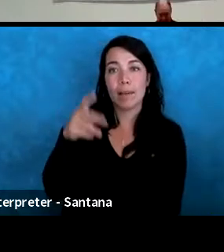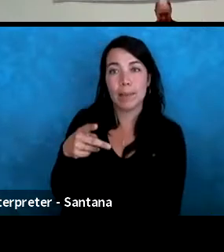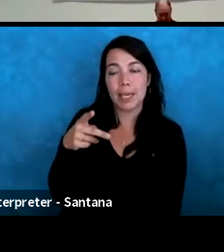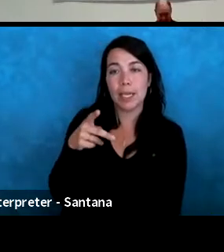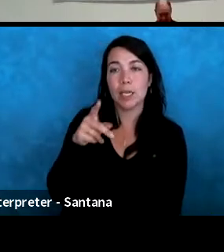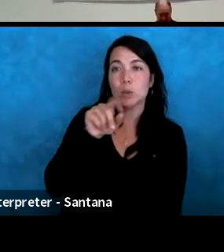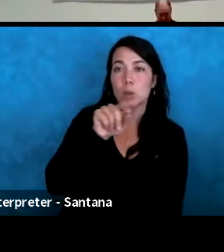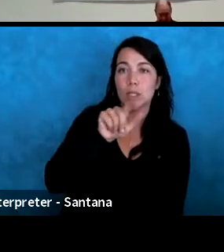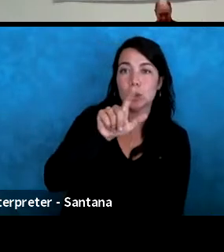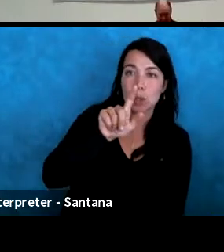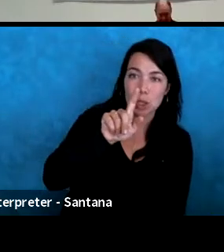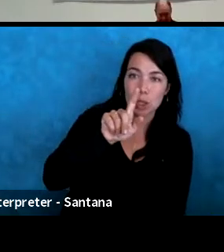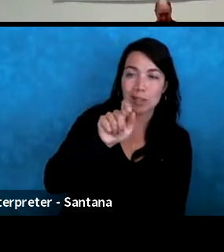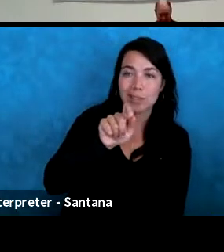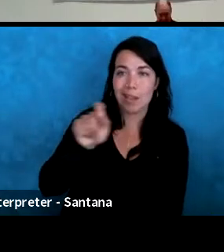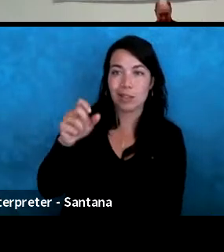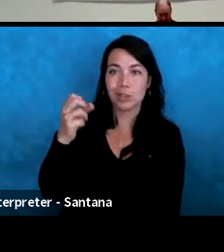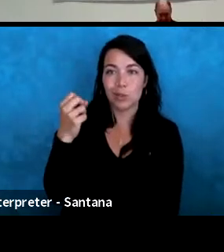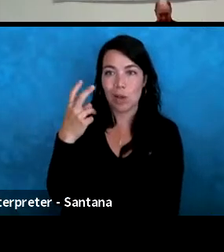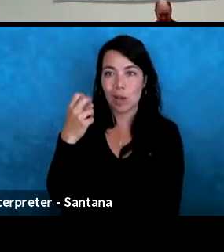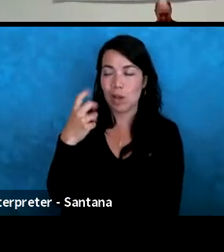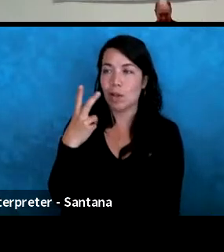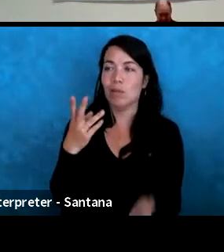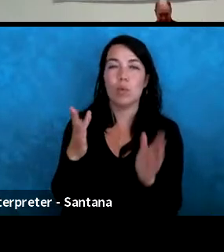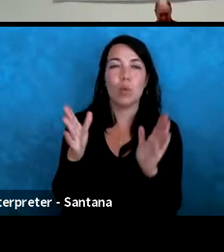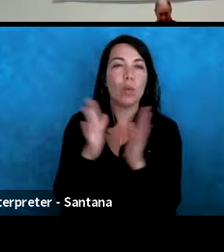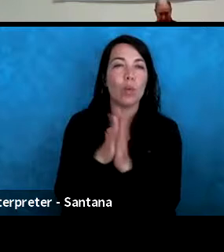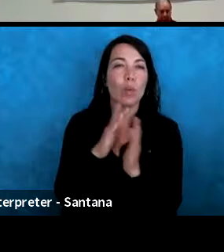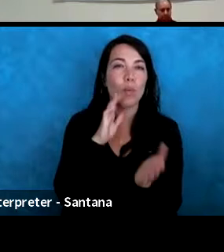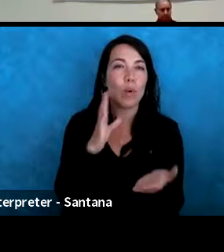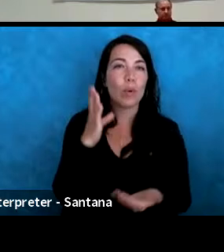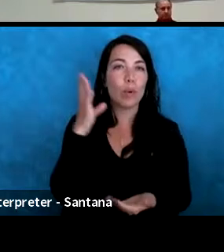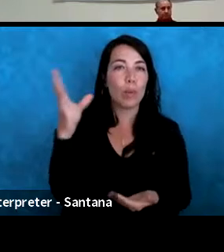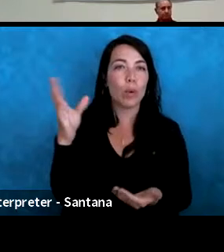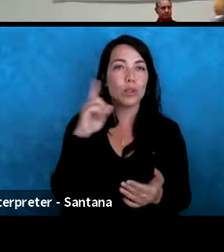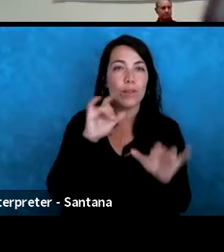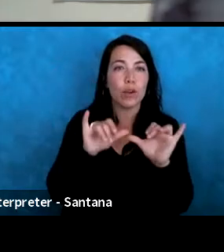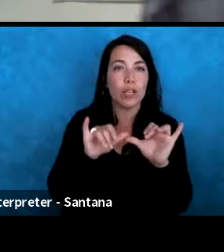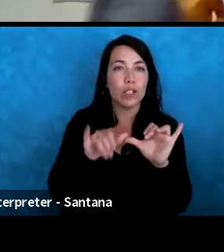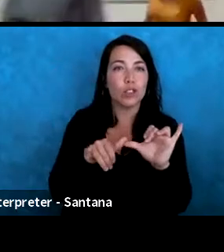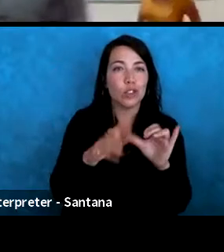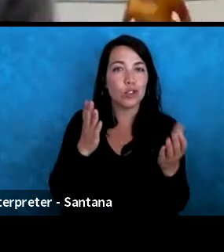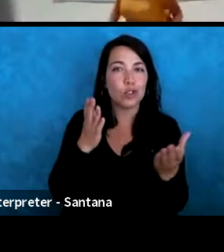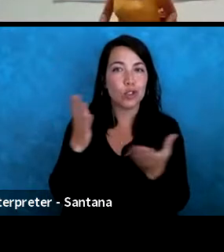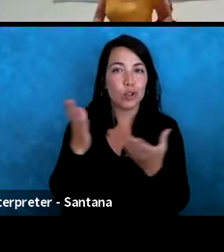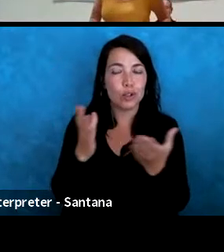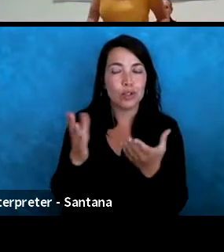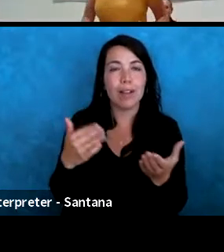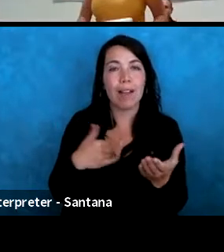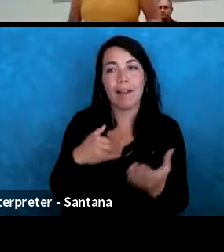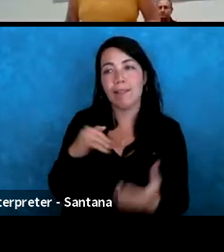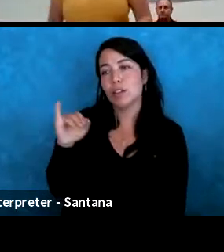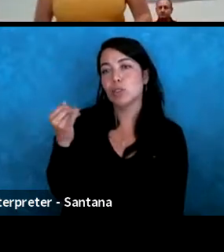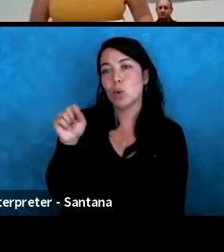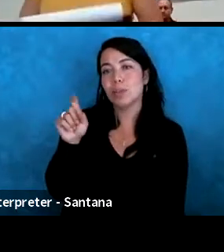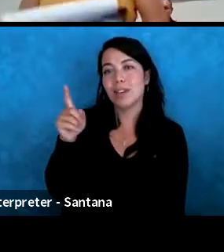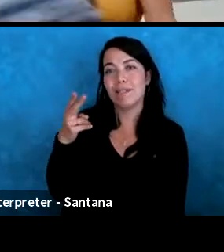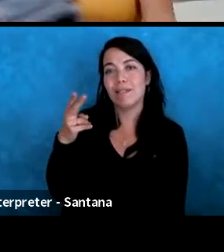2021-12, Request for Proposals for Professional Engineering Services, Sauter Miller. And we have Ms. Josephine Velasquez.